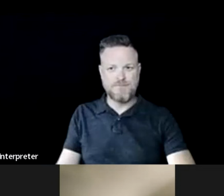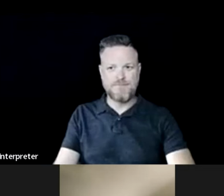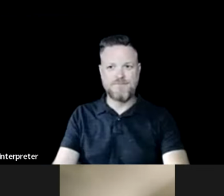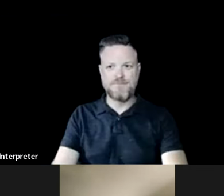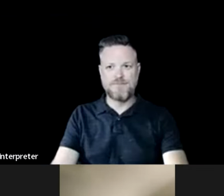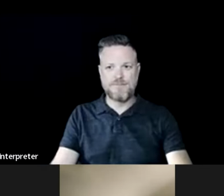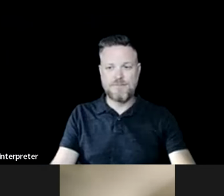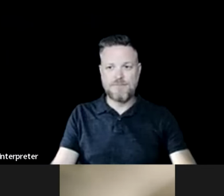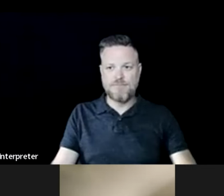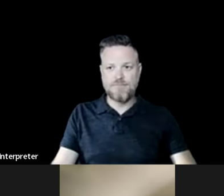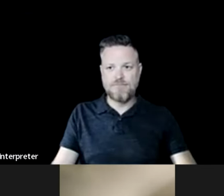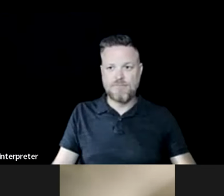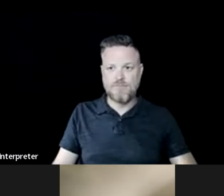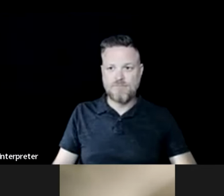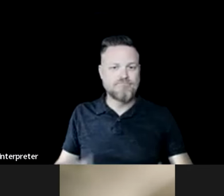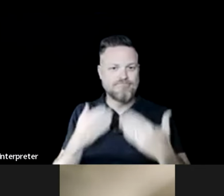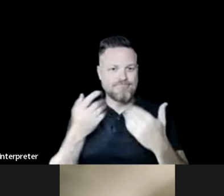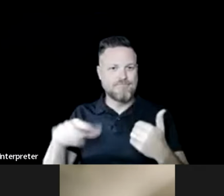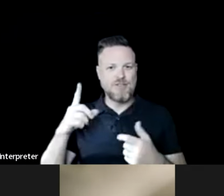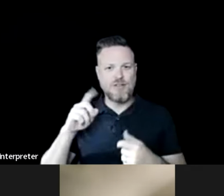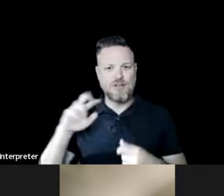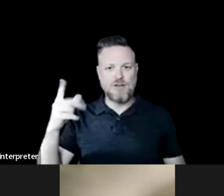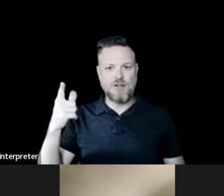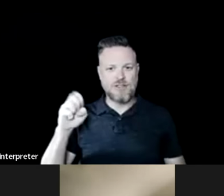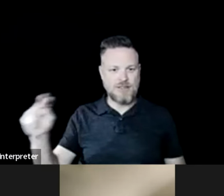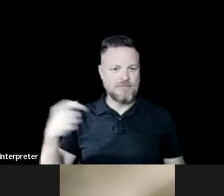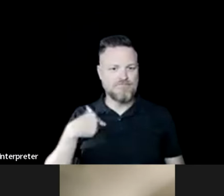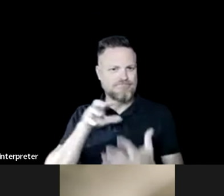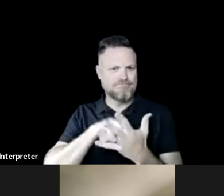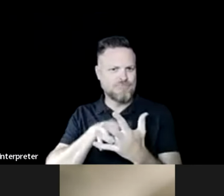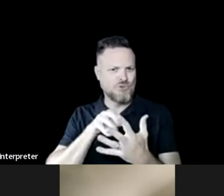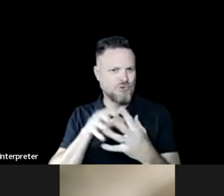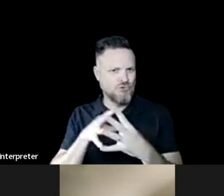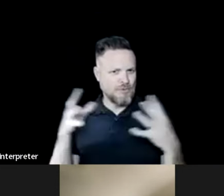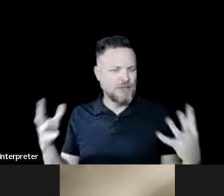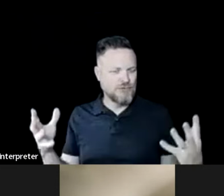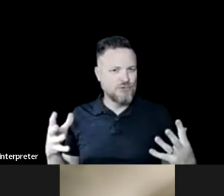Sure, that sounds good. And thank you, Dr. Glenn, that I learned so much.